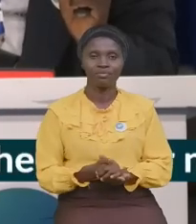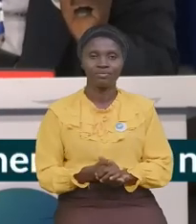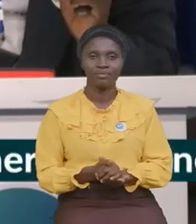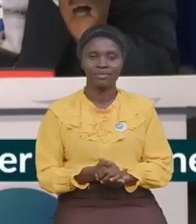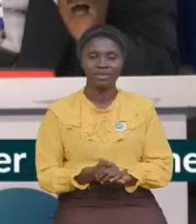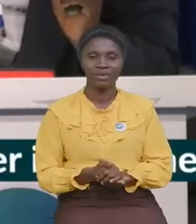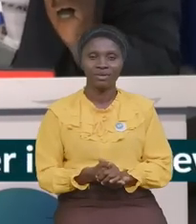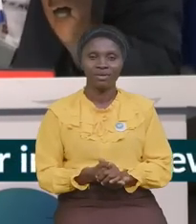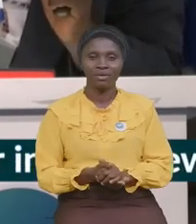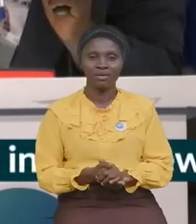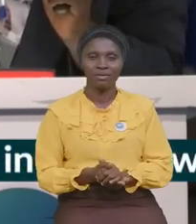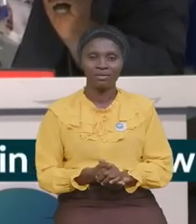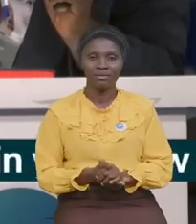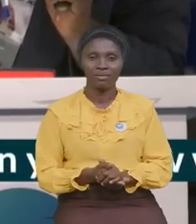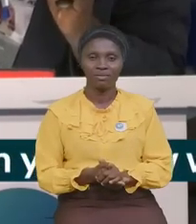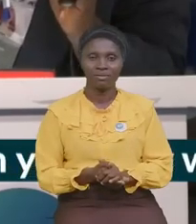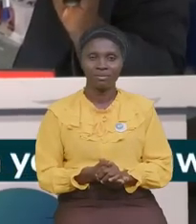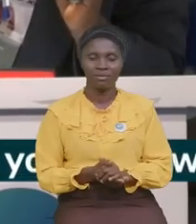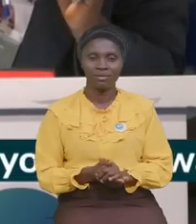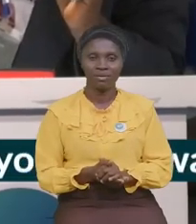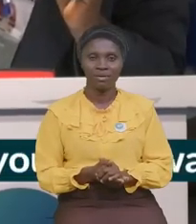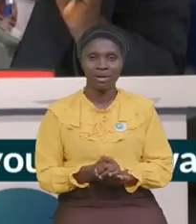And then while you are preparing your heart,